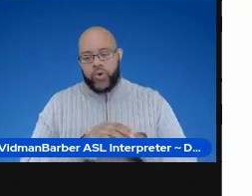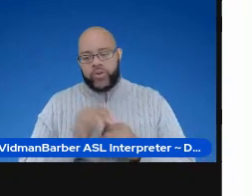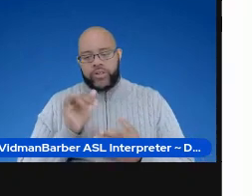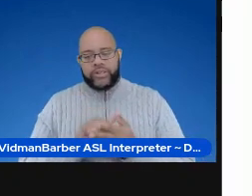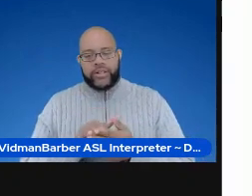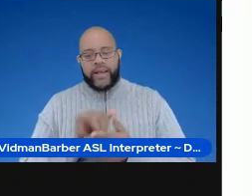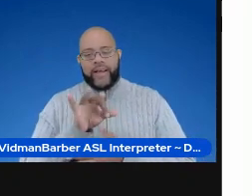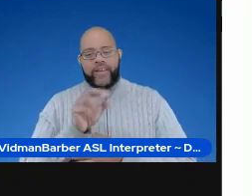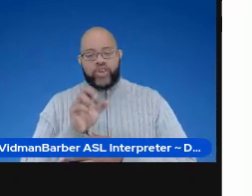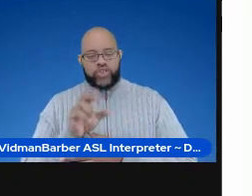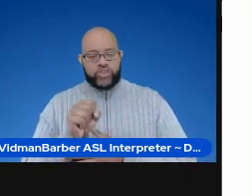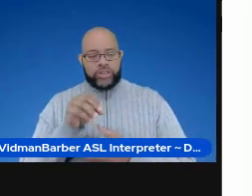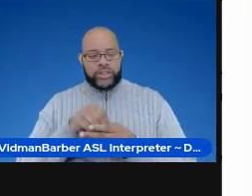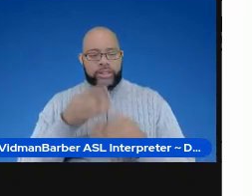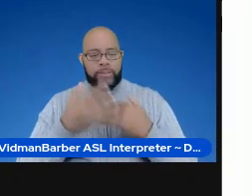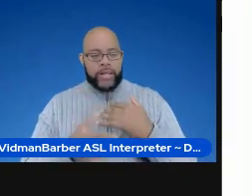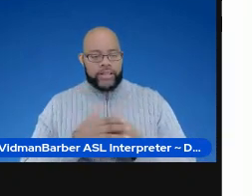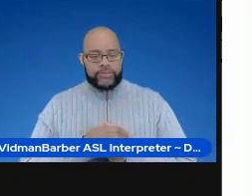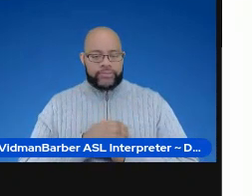factors in their blood.